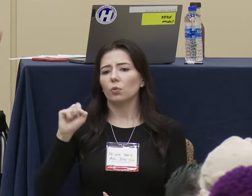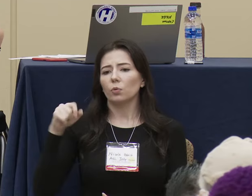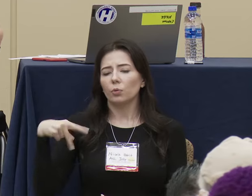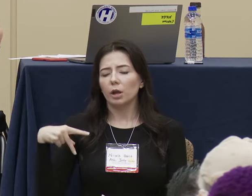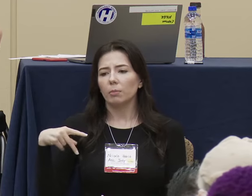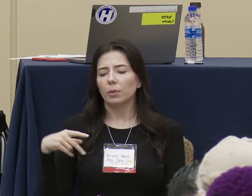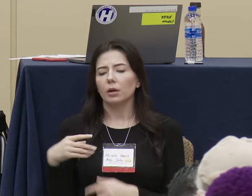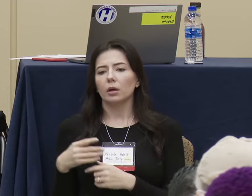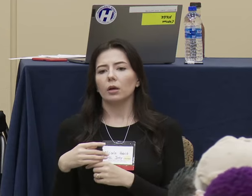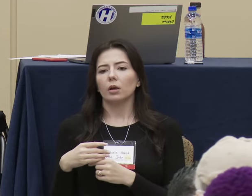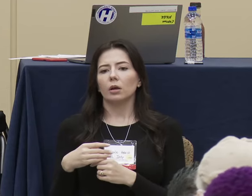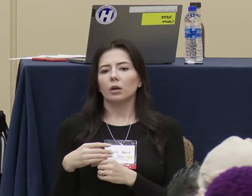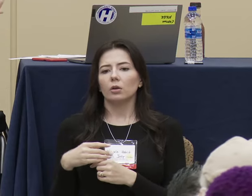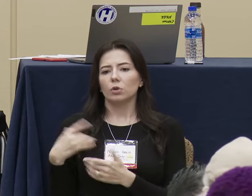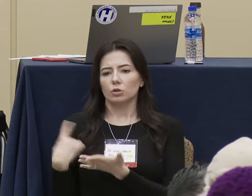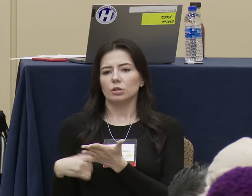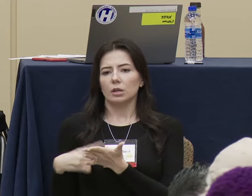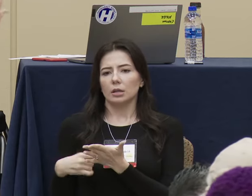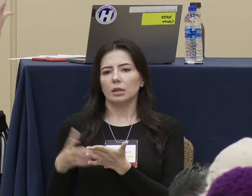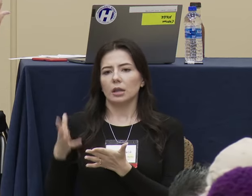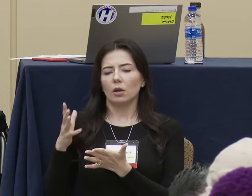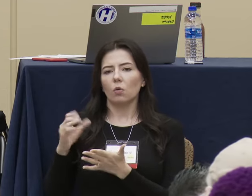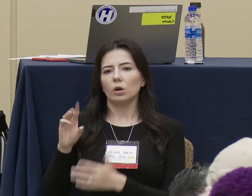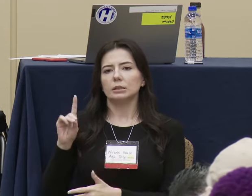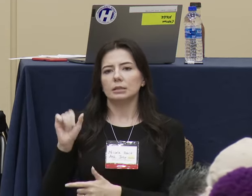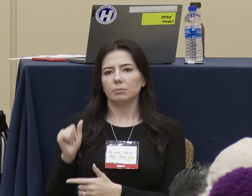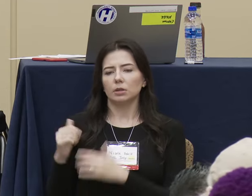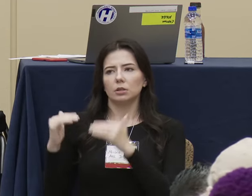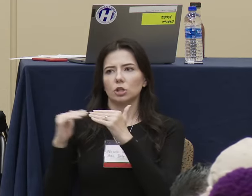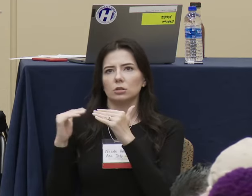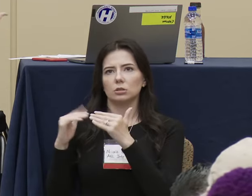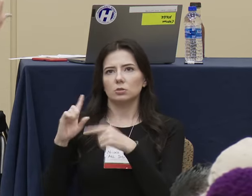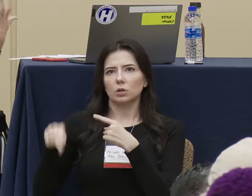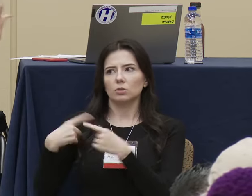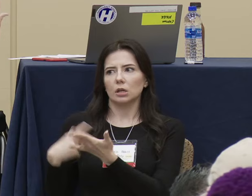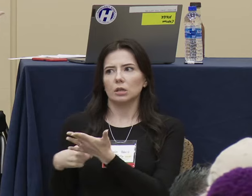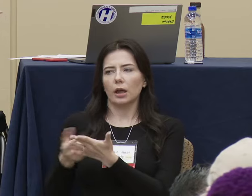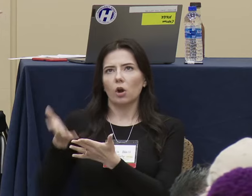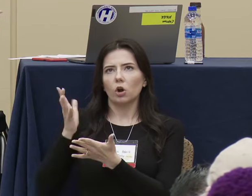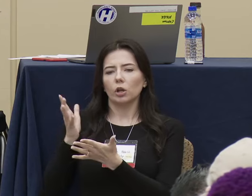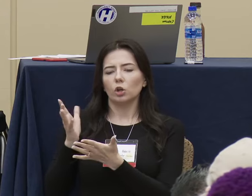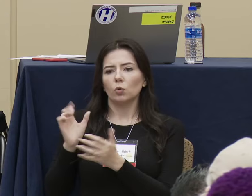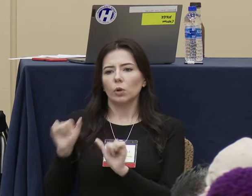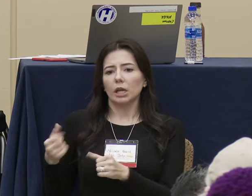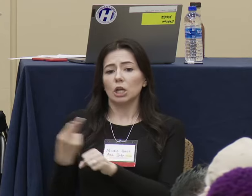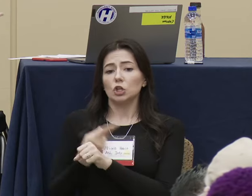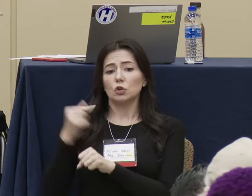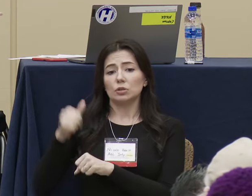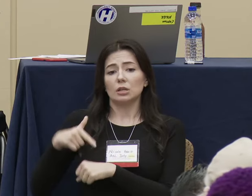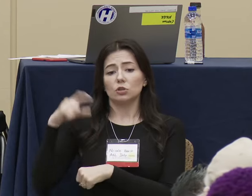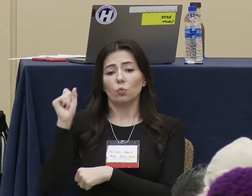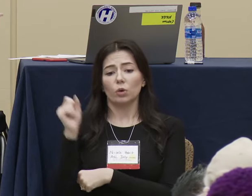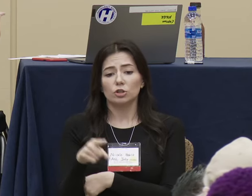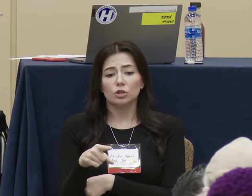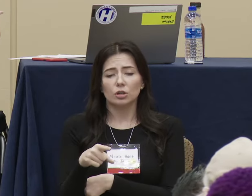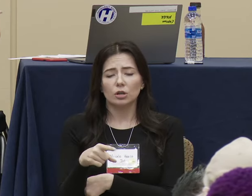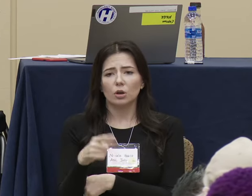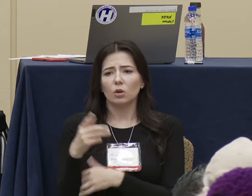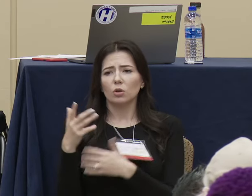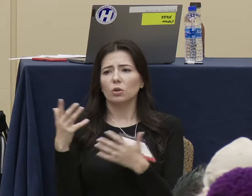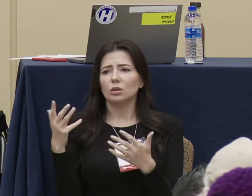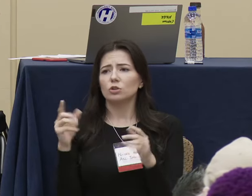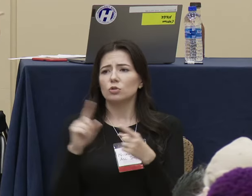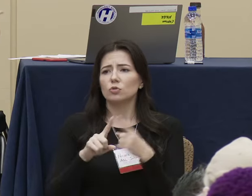color critique or disability justice, we can use this question to develop what Angela